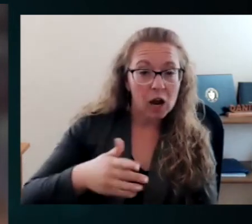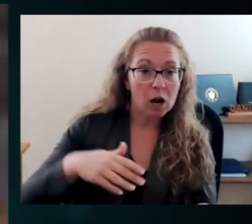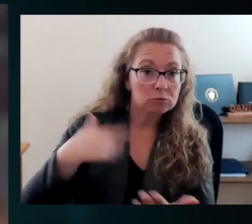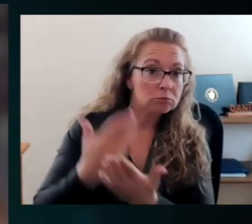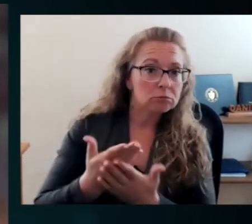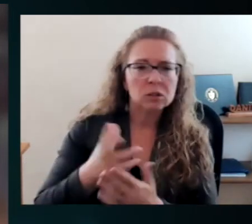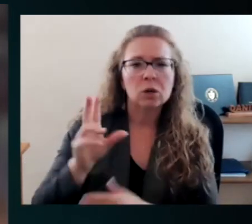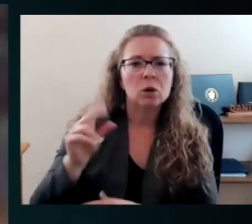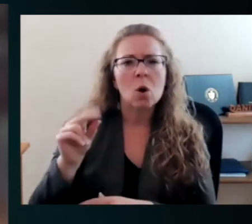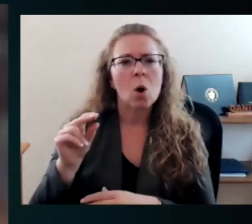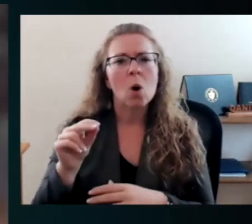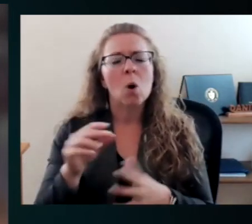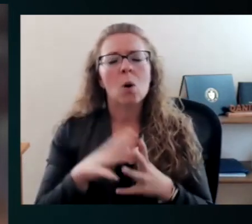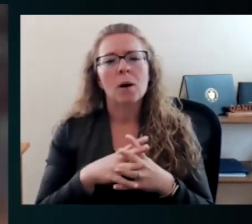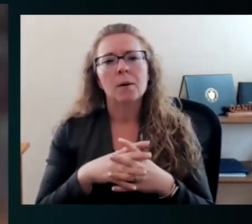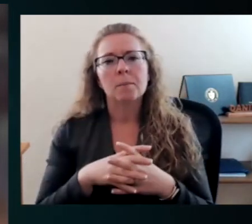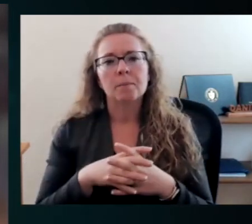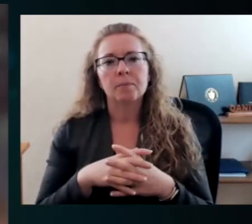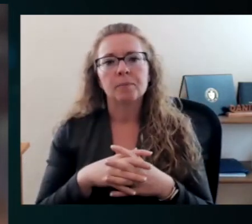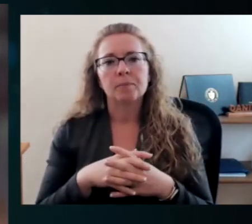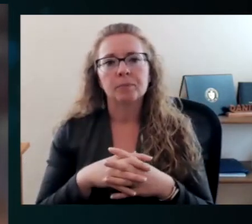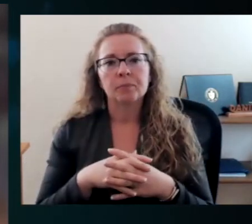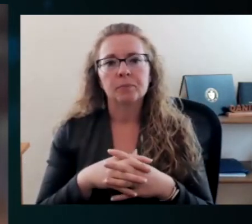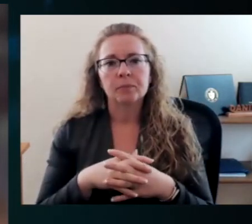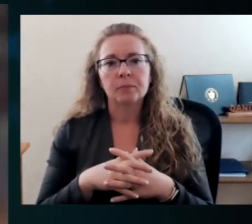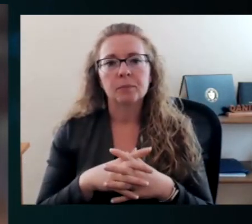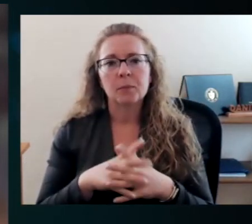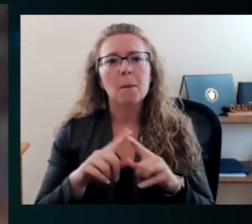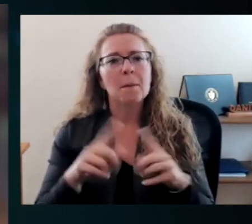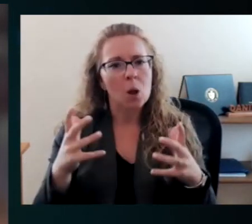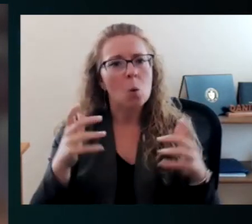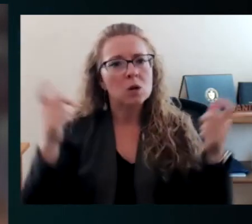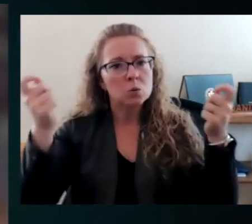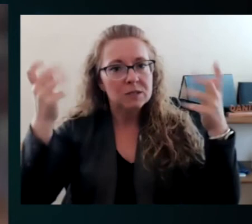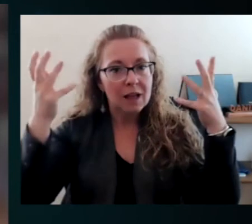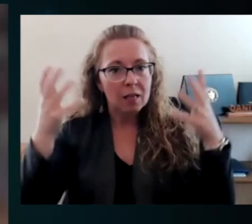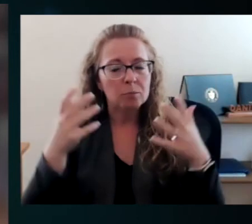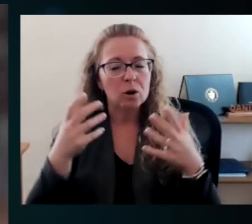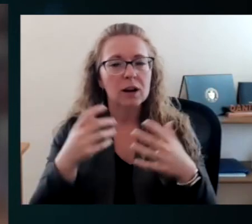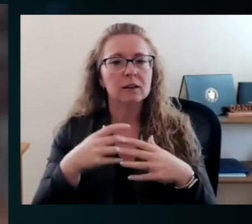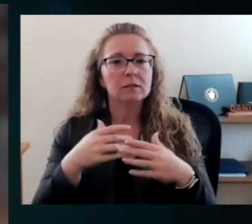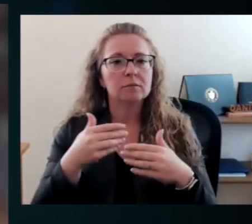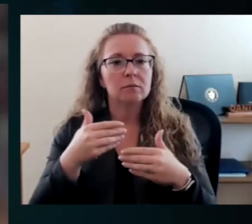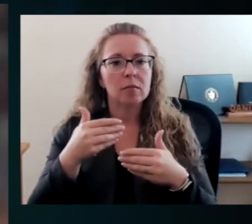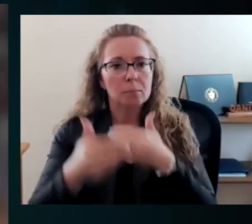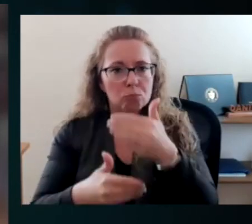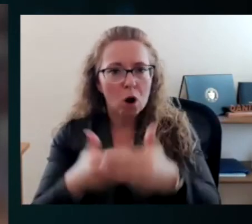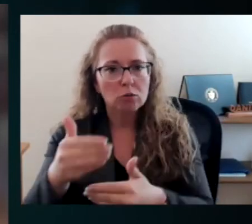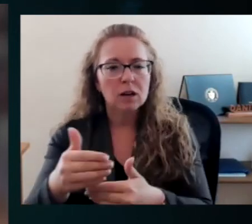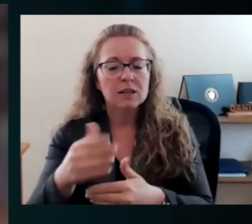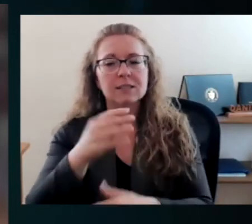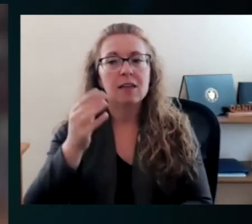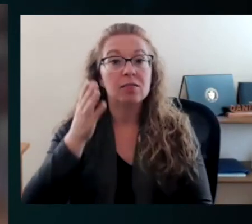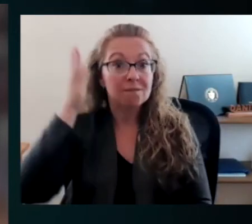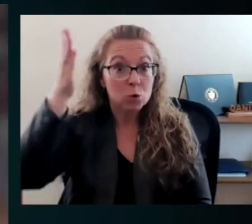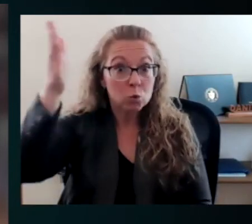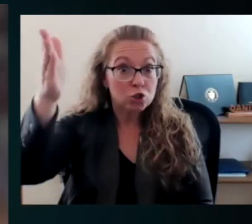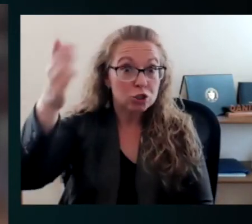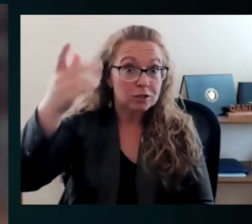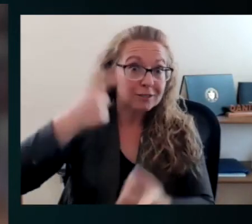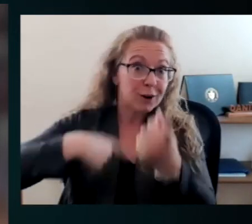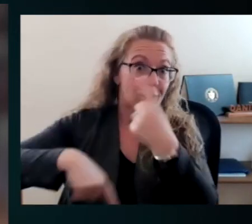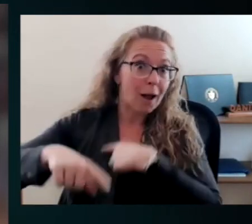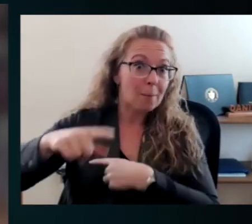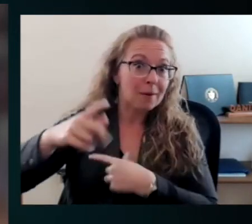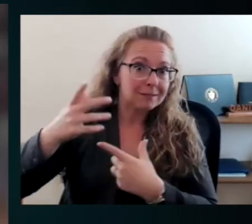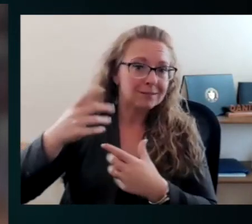to kind of celebrate multiple futures in progress, so to speak.